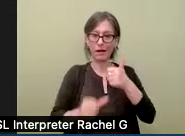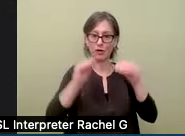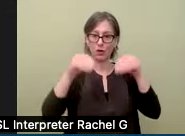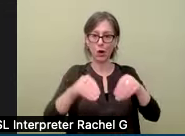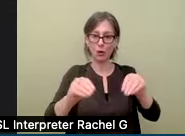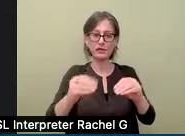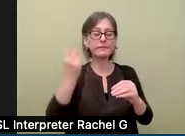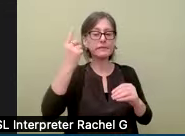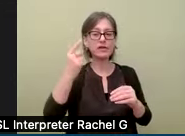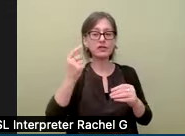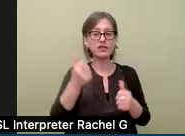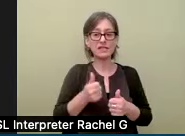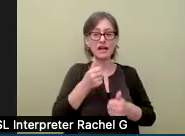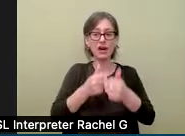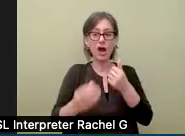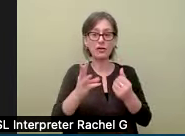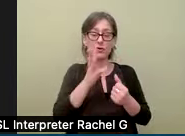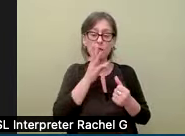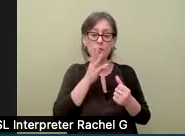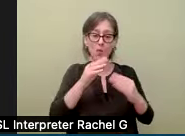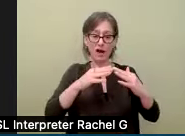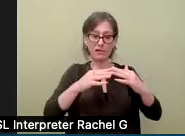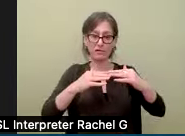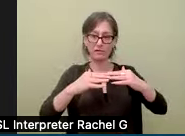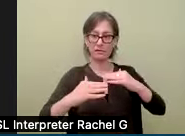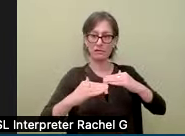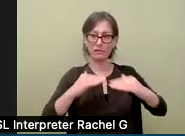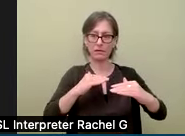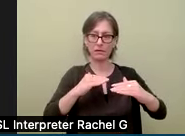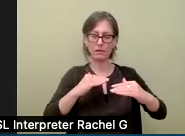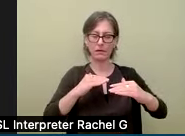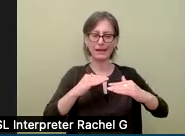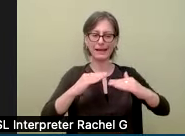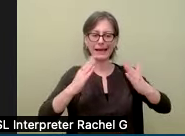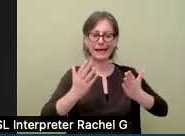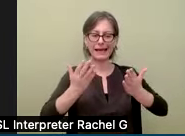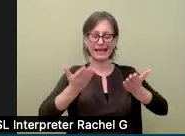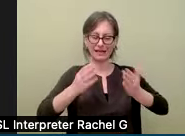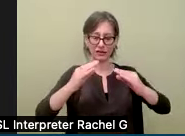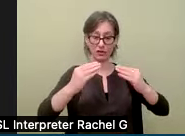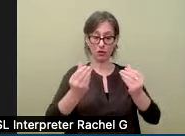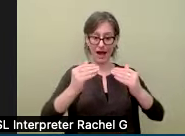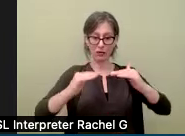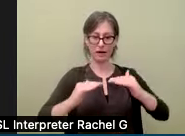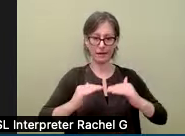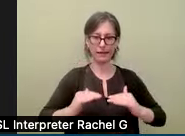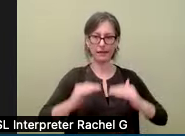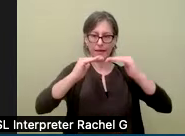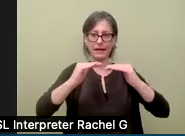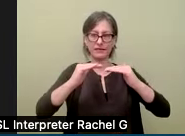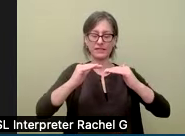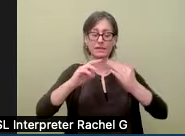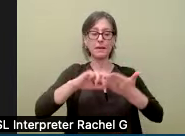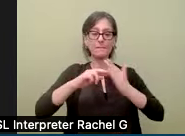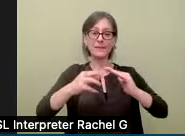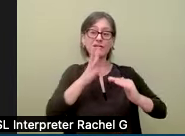when a large underwater fault shifts abruptly, it displaces or it lifts up the ground, causing the water above it to lift up